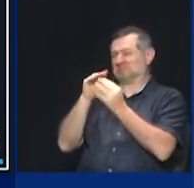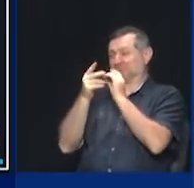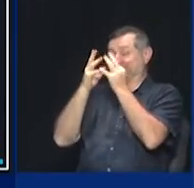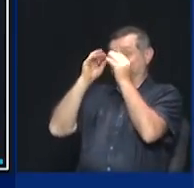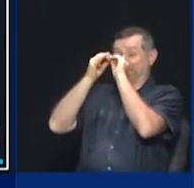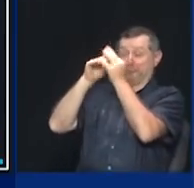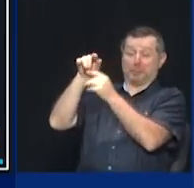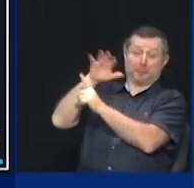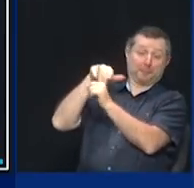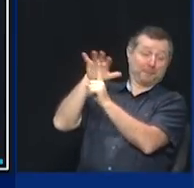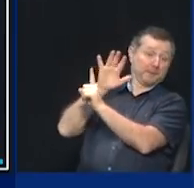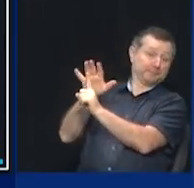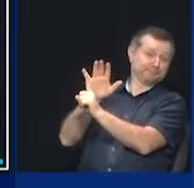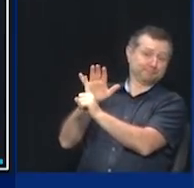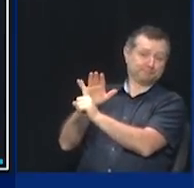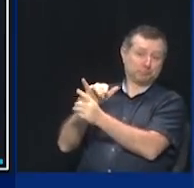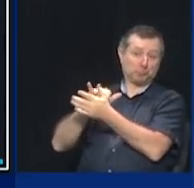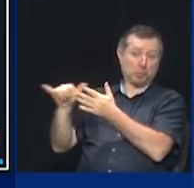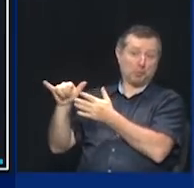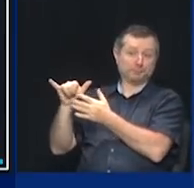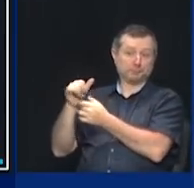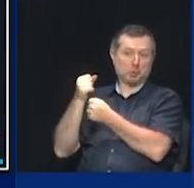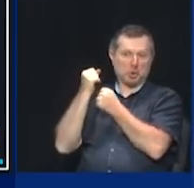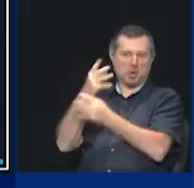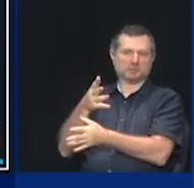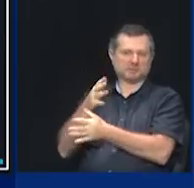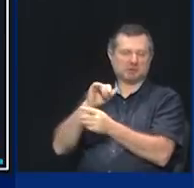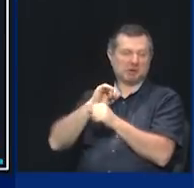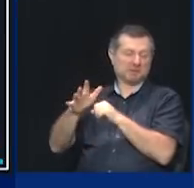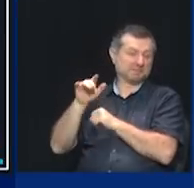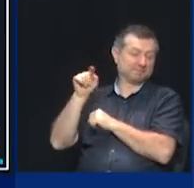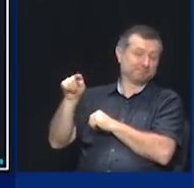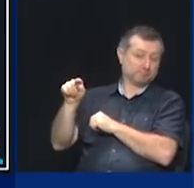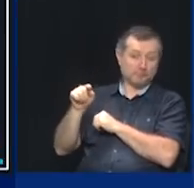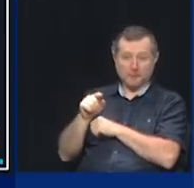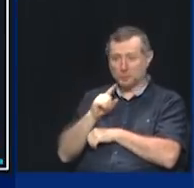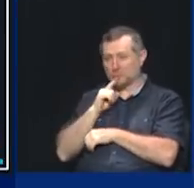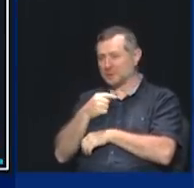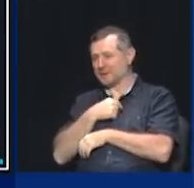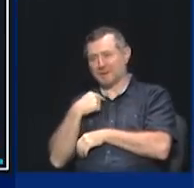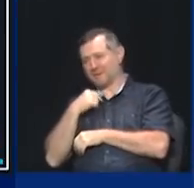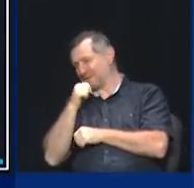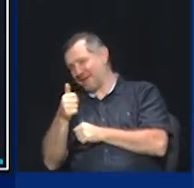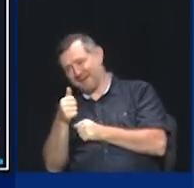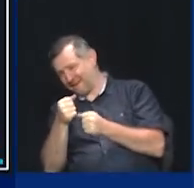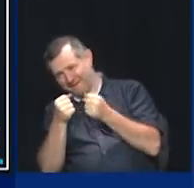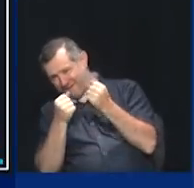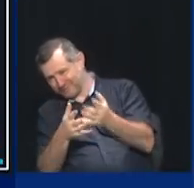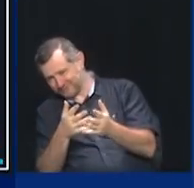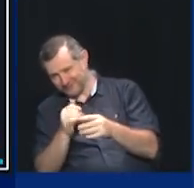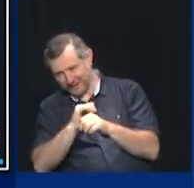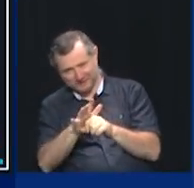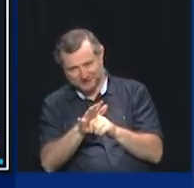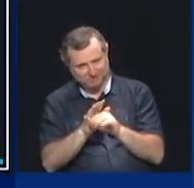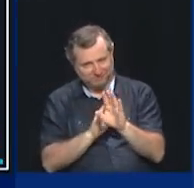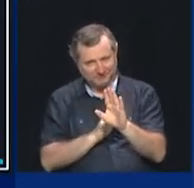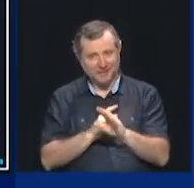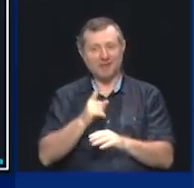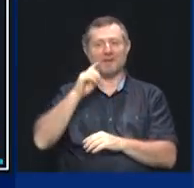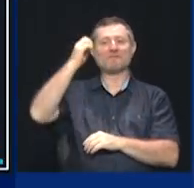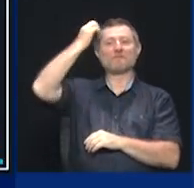York caused COVID. No, we didn't cause COVID. COVID came on the plane from